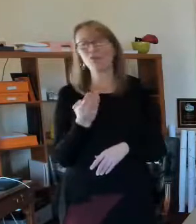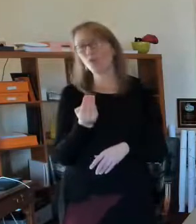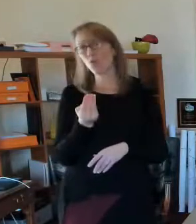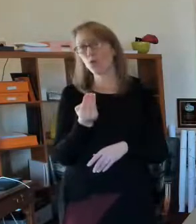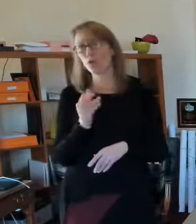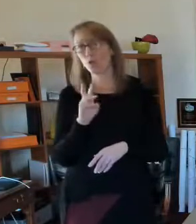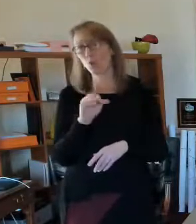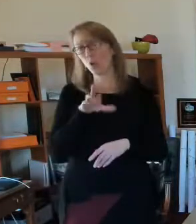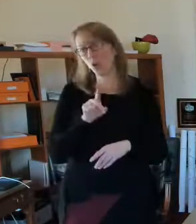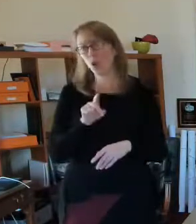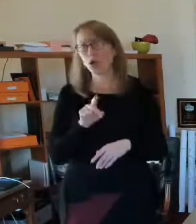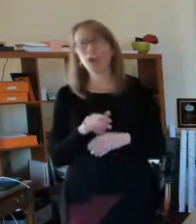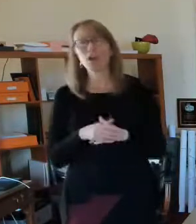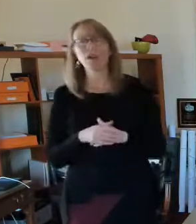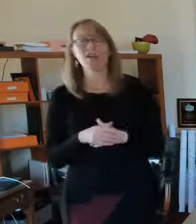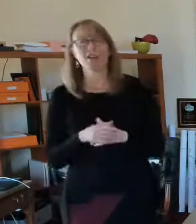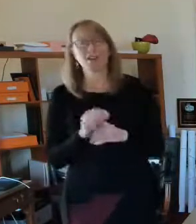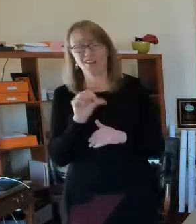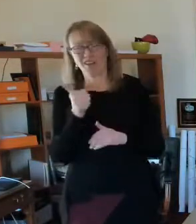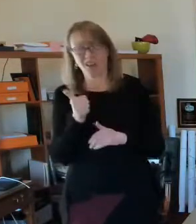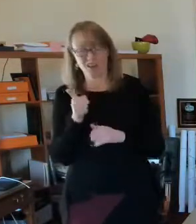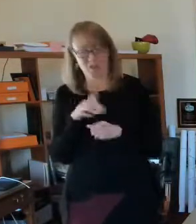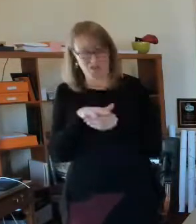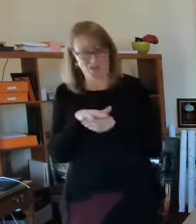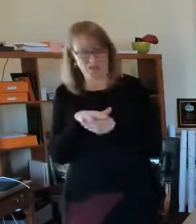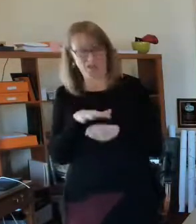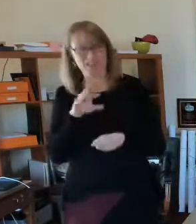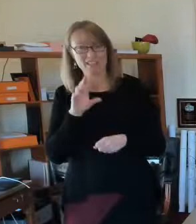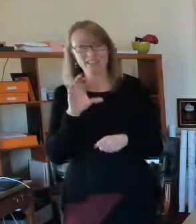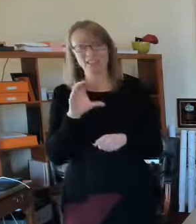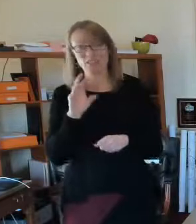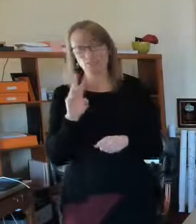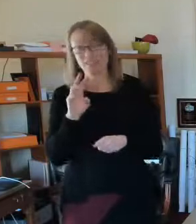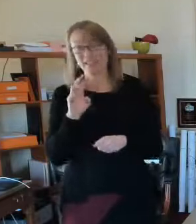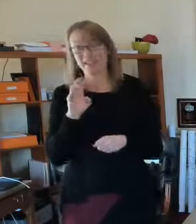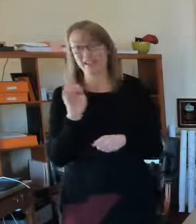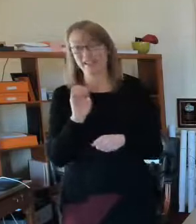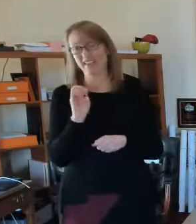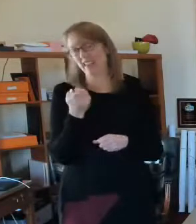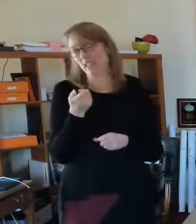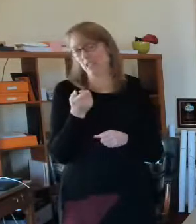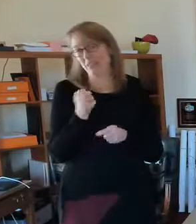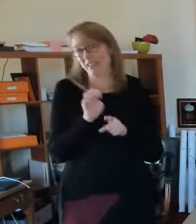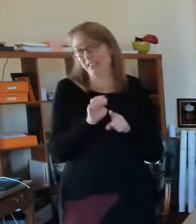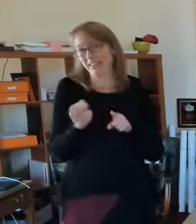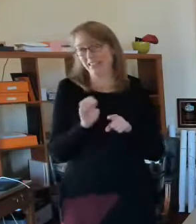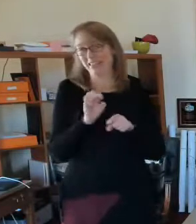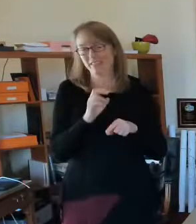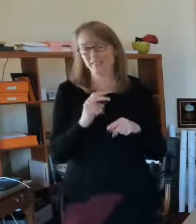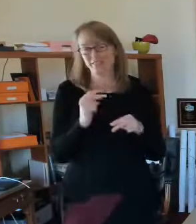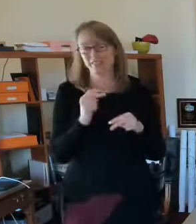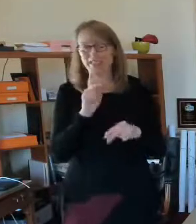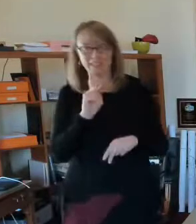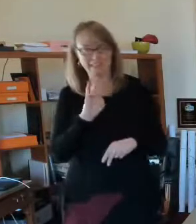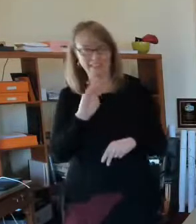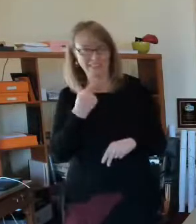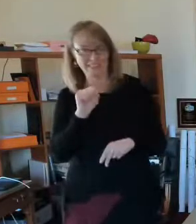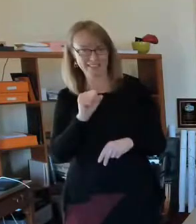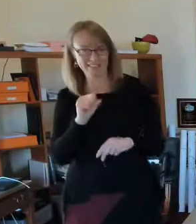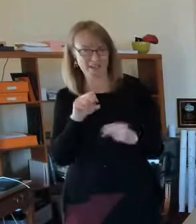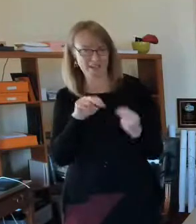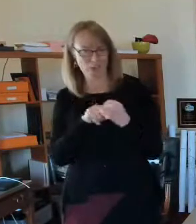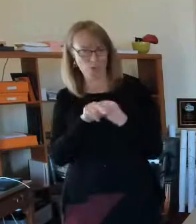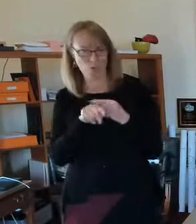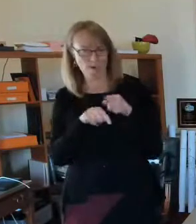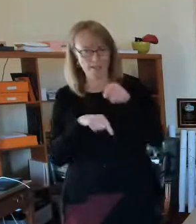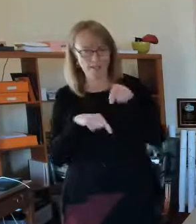highest? Another pocket in the central west end, a little bit east of Kings Highway, roughly Kings Highway and